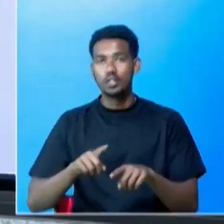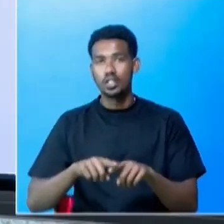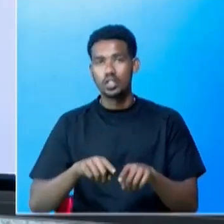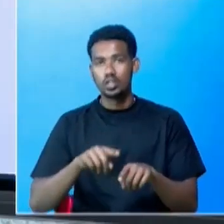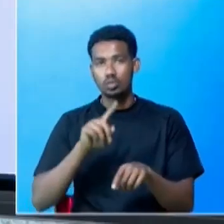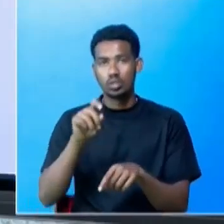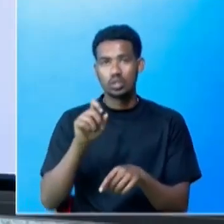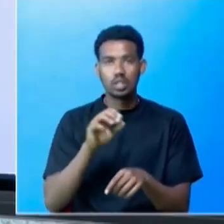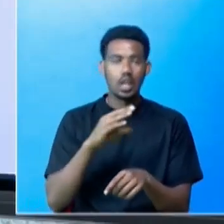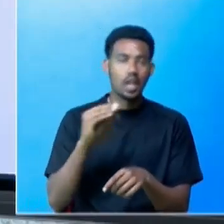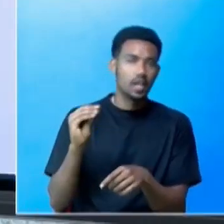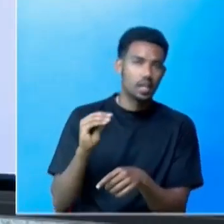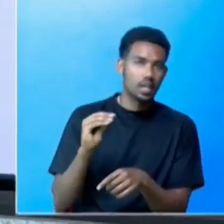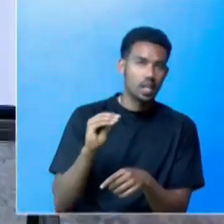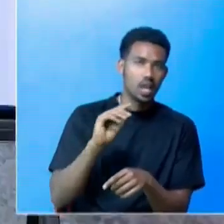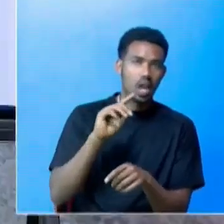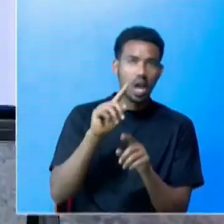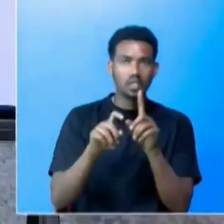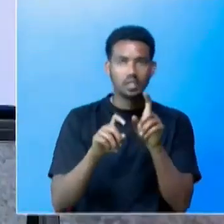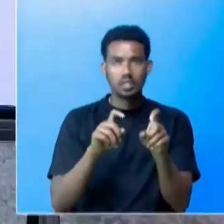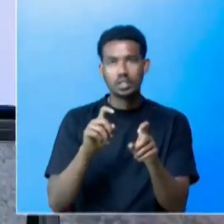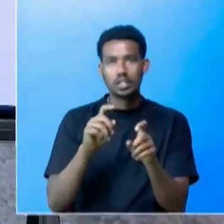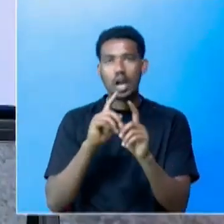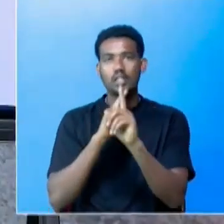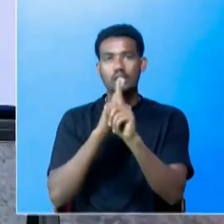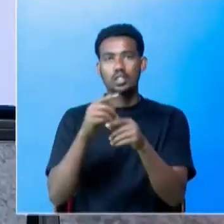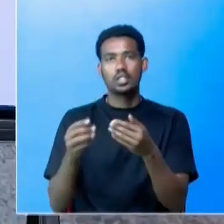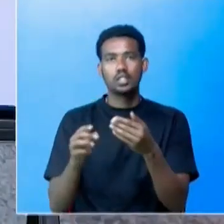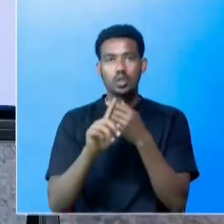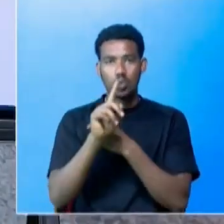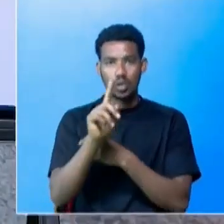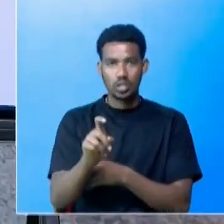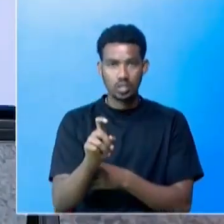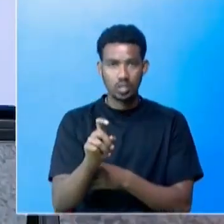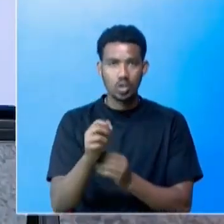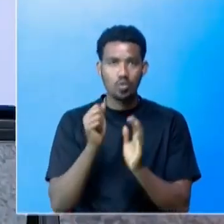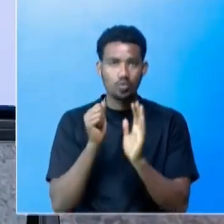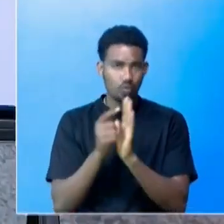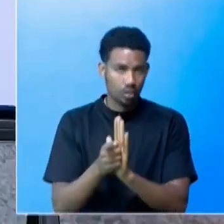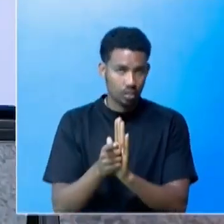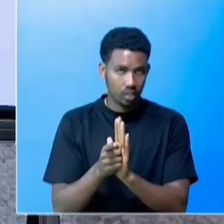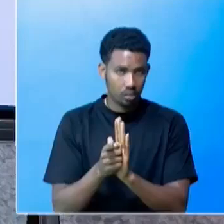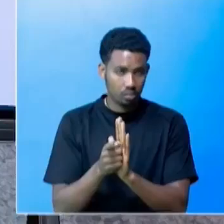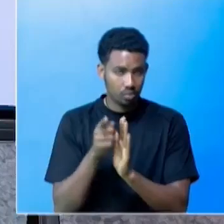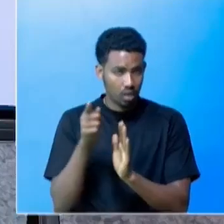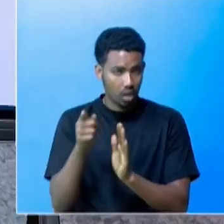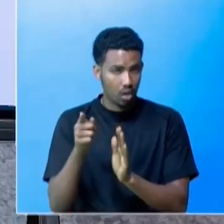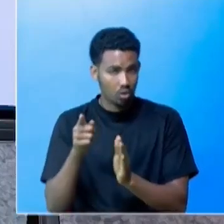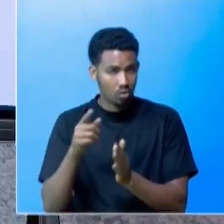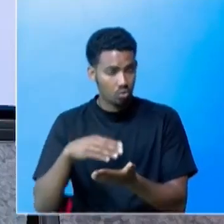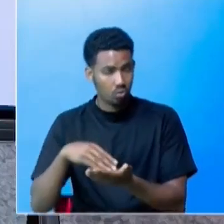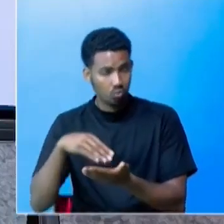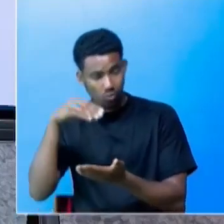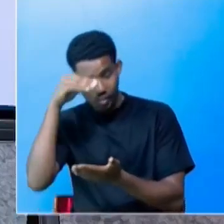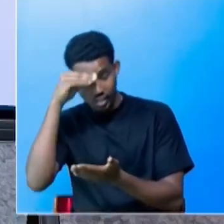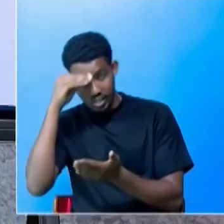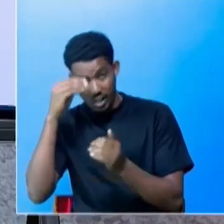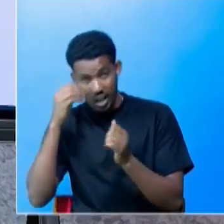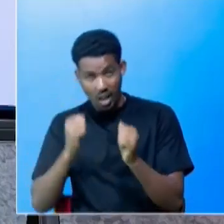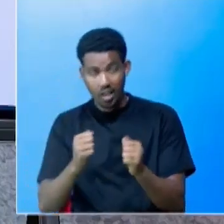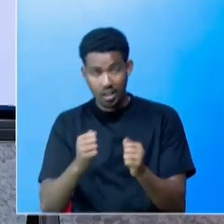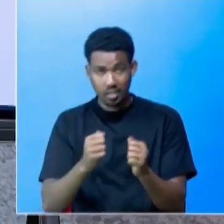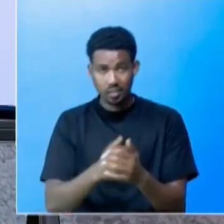and also answer the question. For example, are you studying hard? For example, are